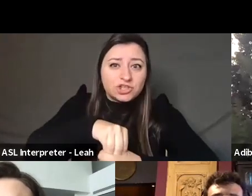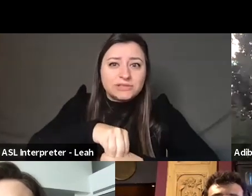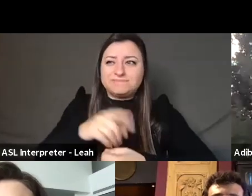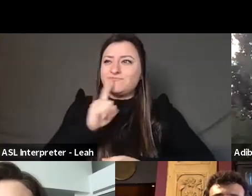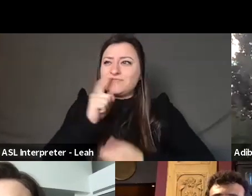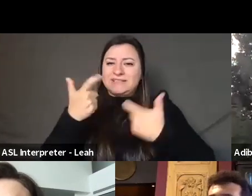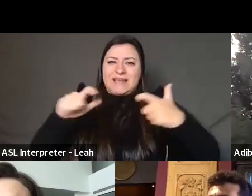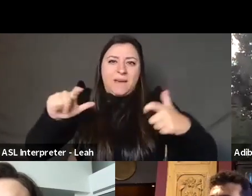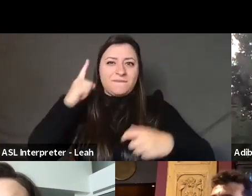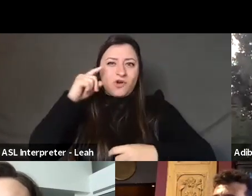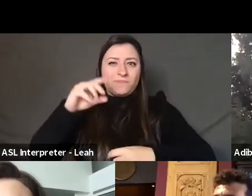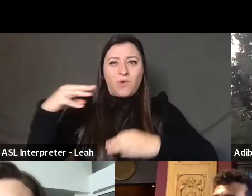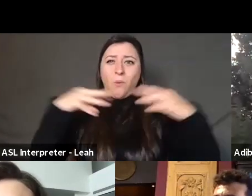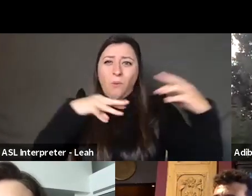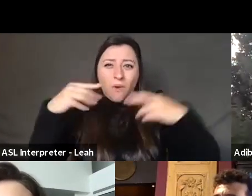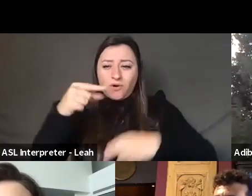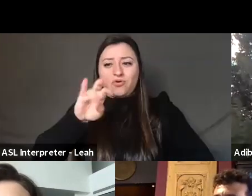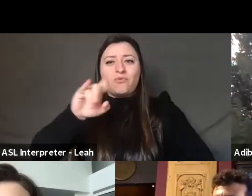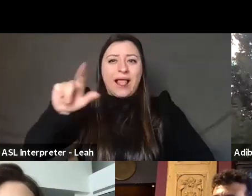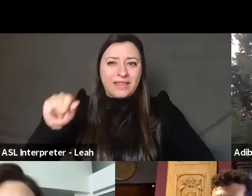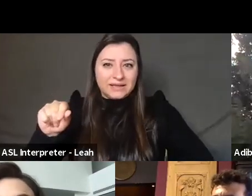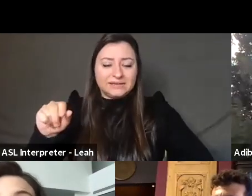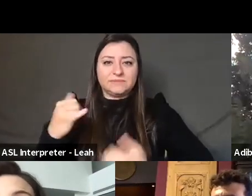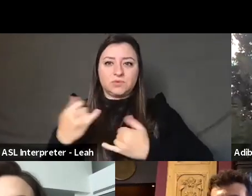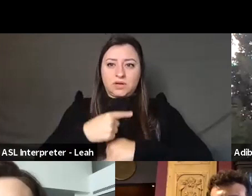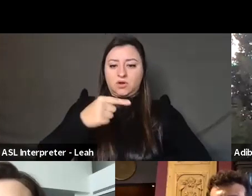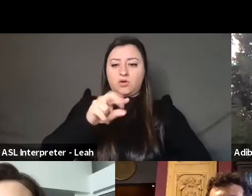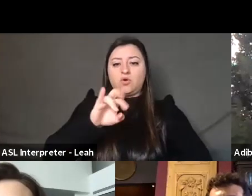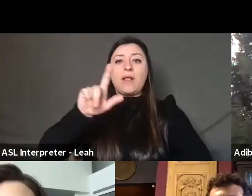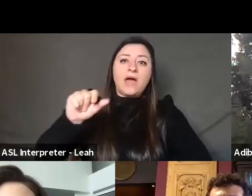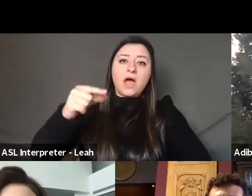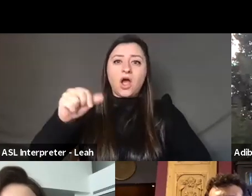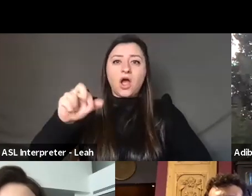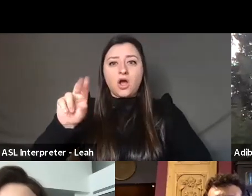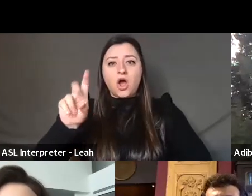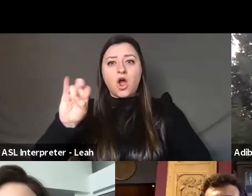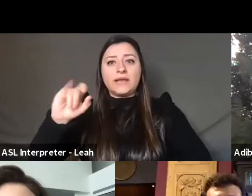guerrilla warfare that should be acceptable today, which is guerrilla gardening.